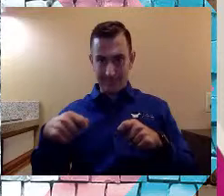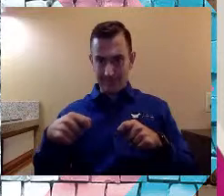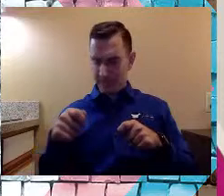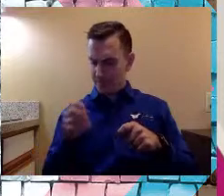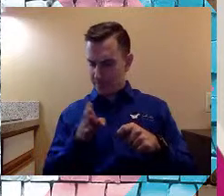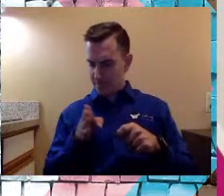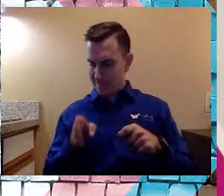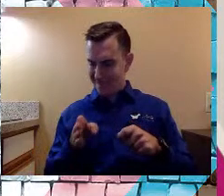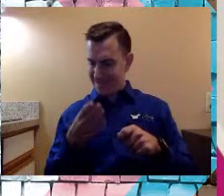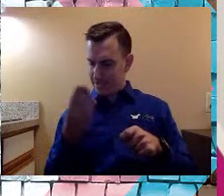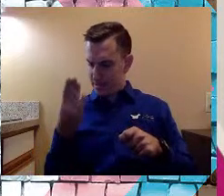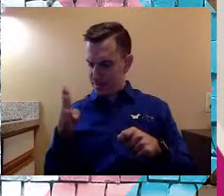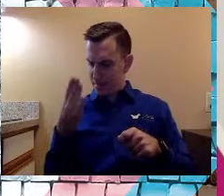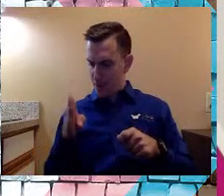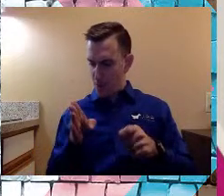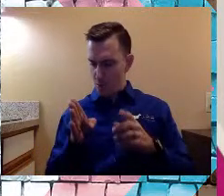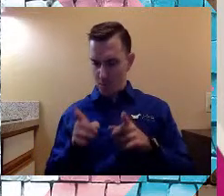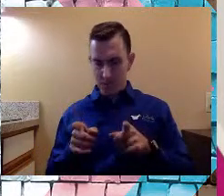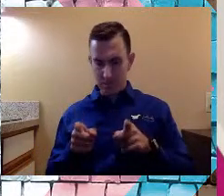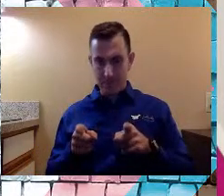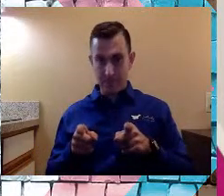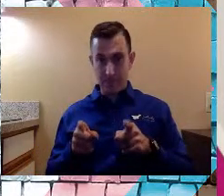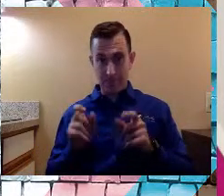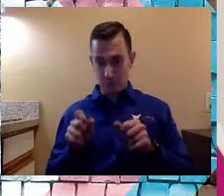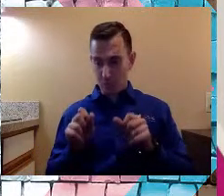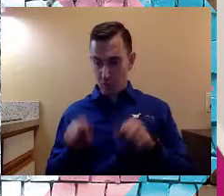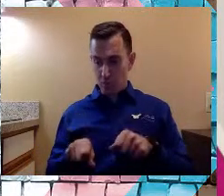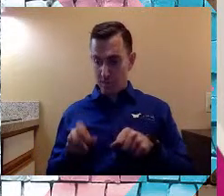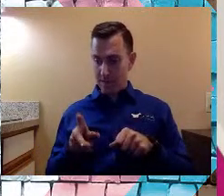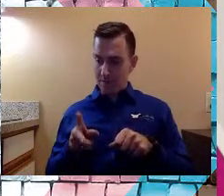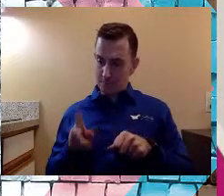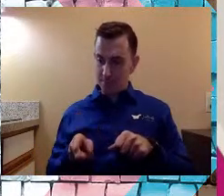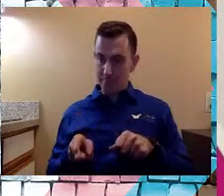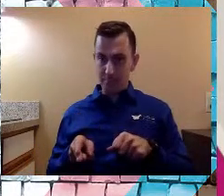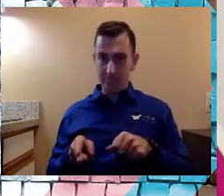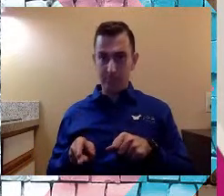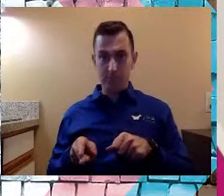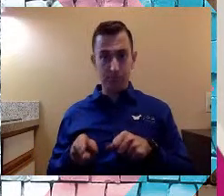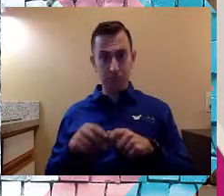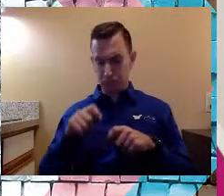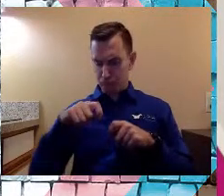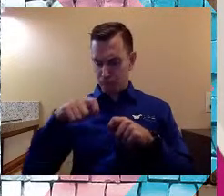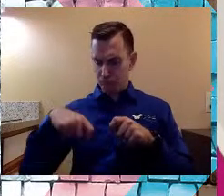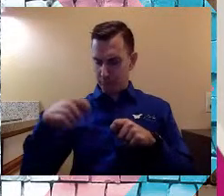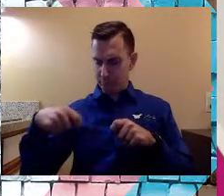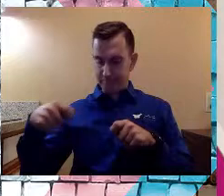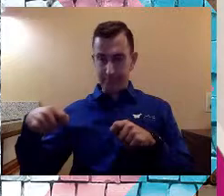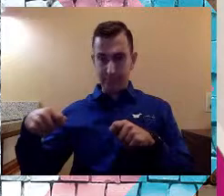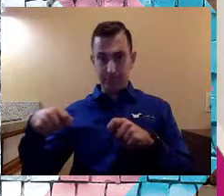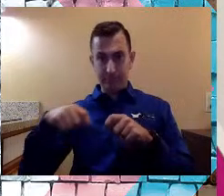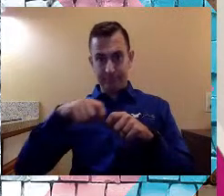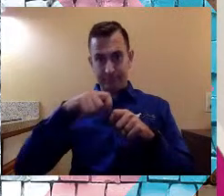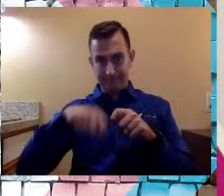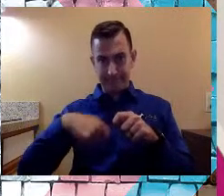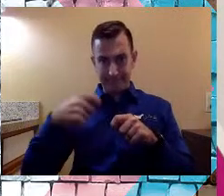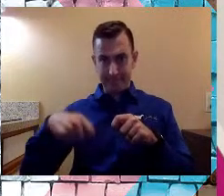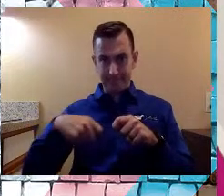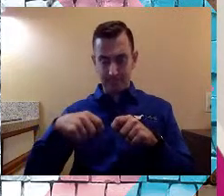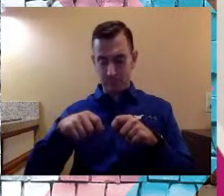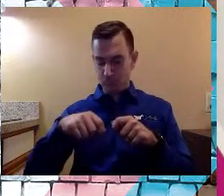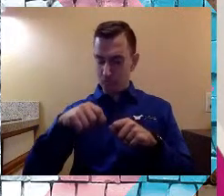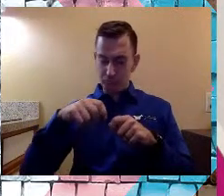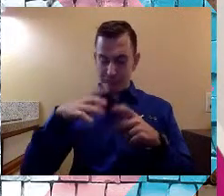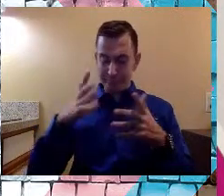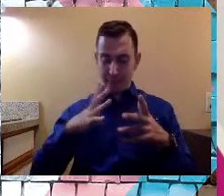the case and you didn't cut it off, you can just wrap right over it and cover them up. So I'm going to do that with